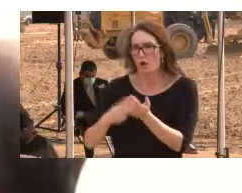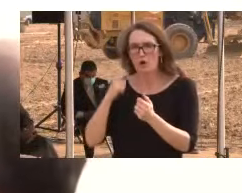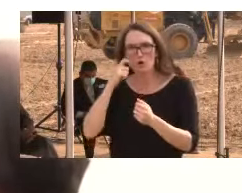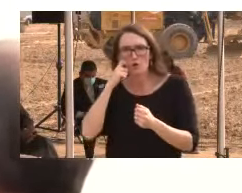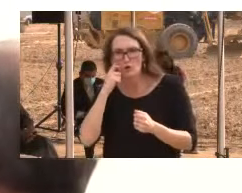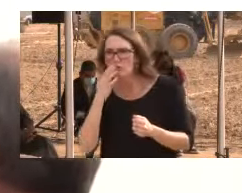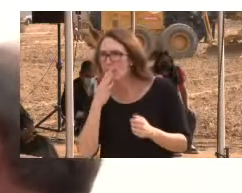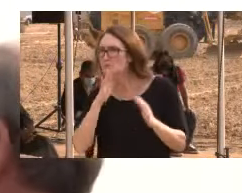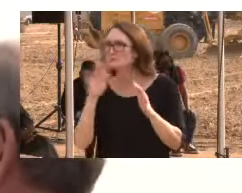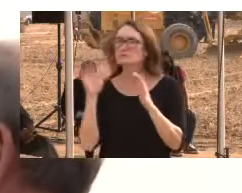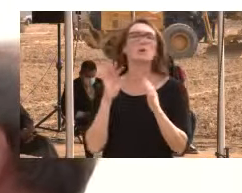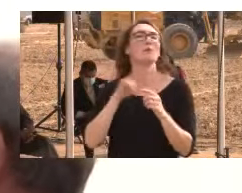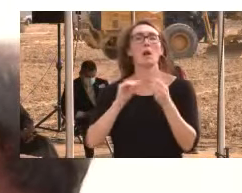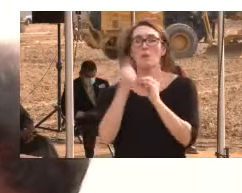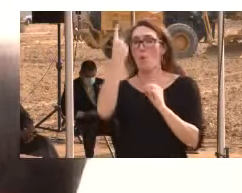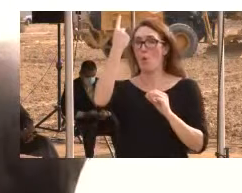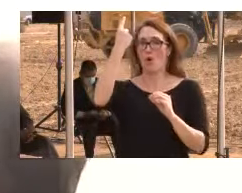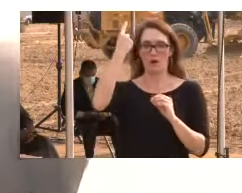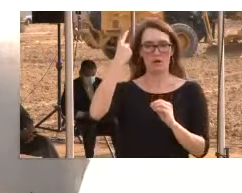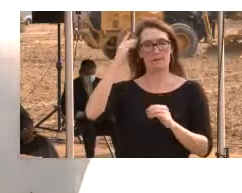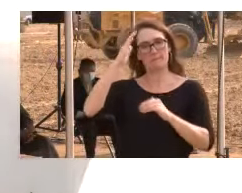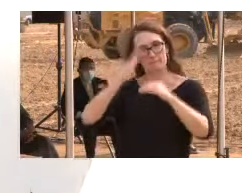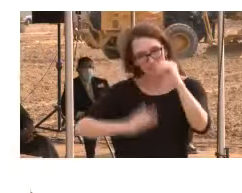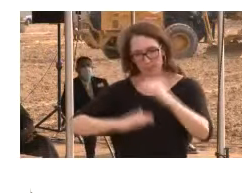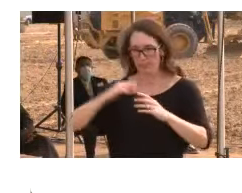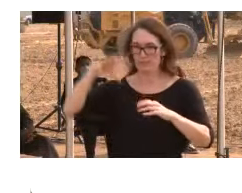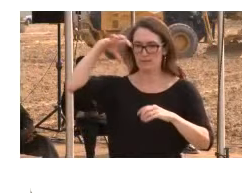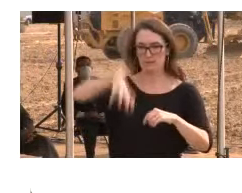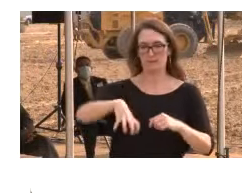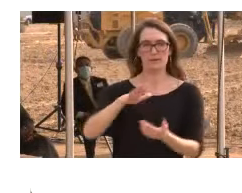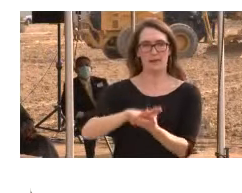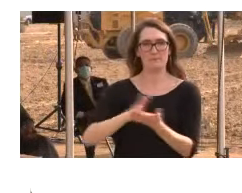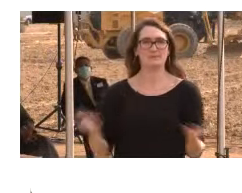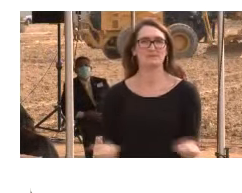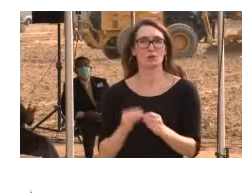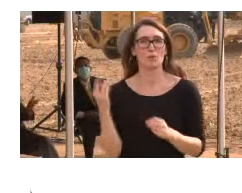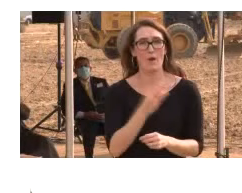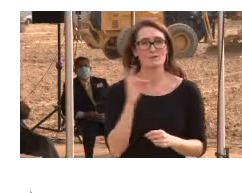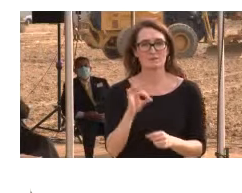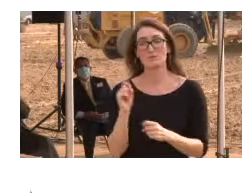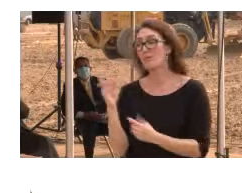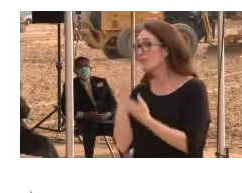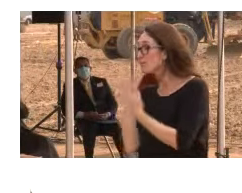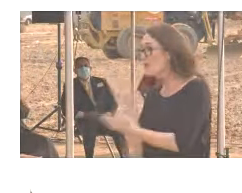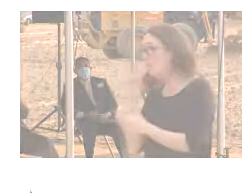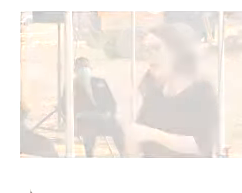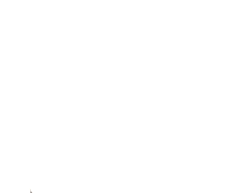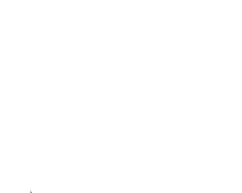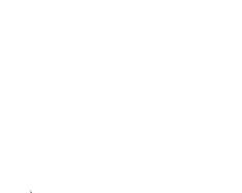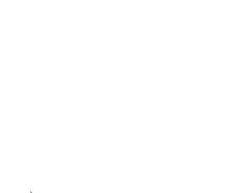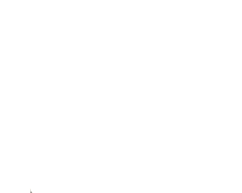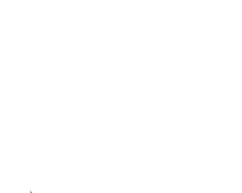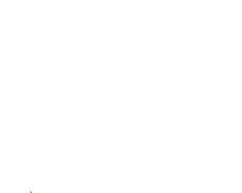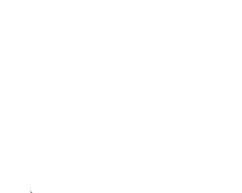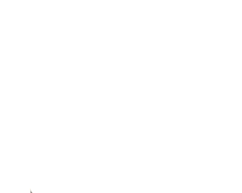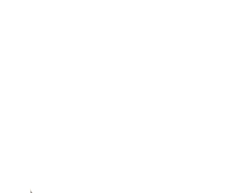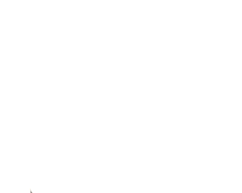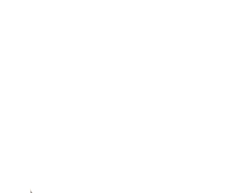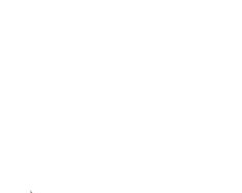but number one on that list was building a campus in West Fresno. So thank you, Eric, for bringing those people together and for making that happen.